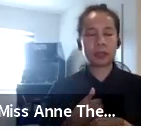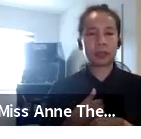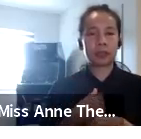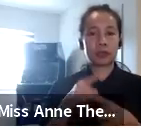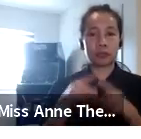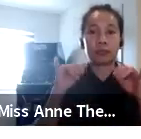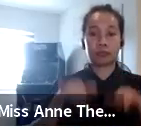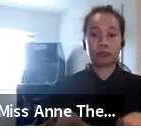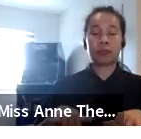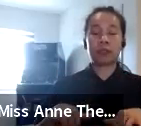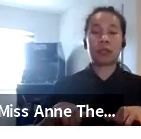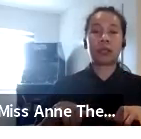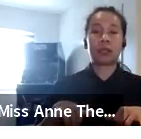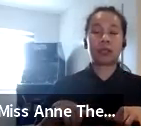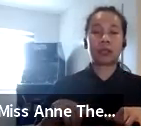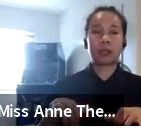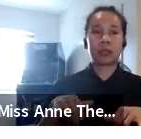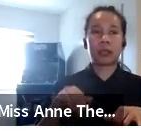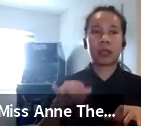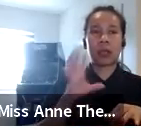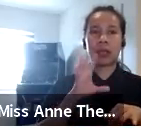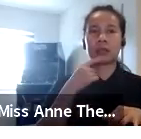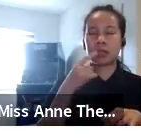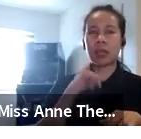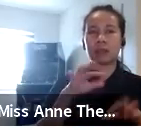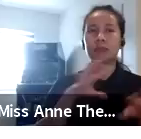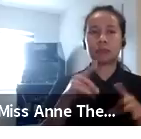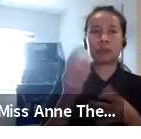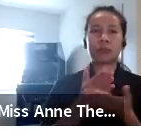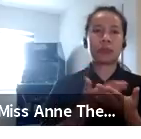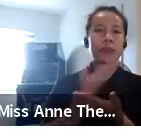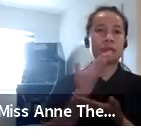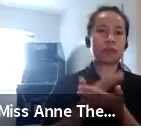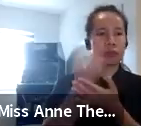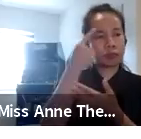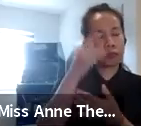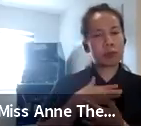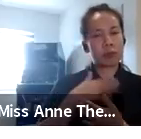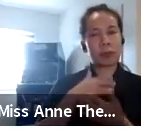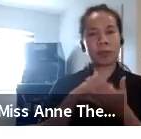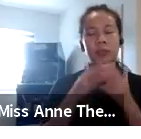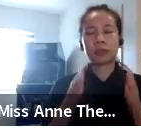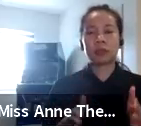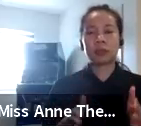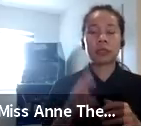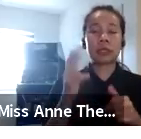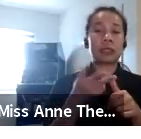say, I'm doing something good for my students. Number three